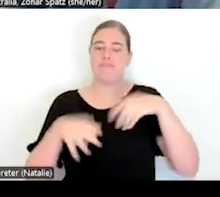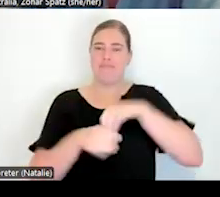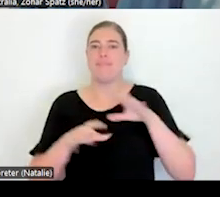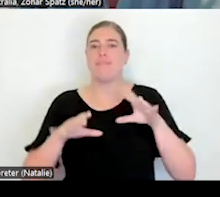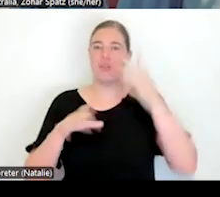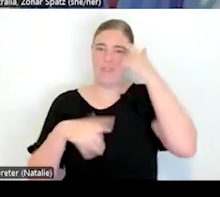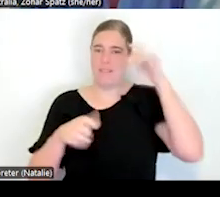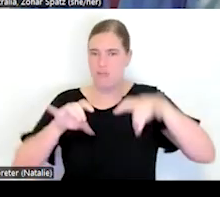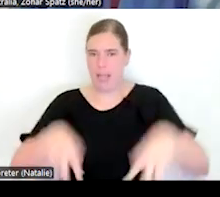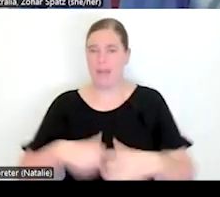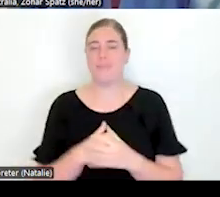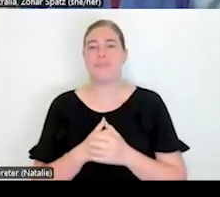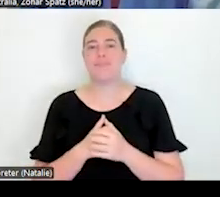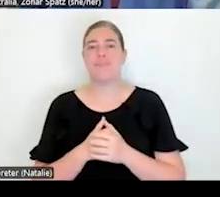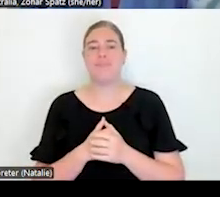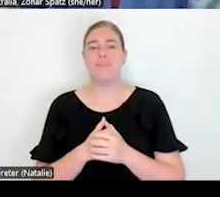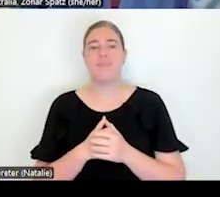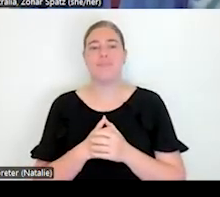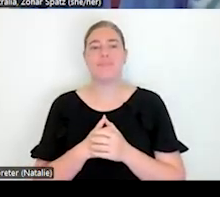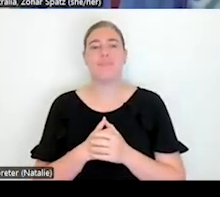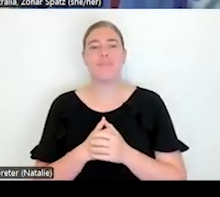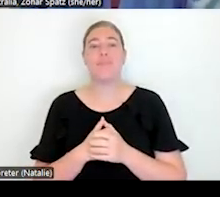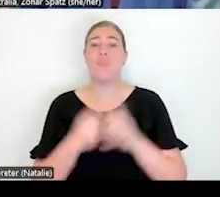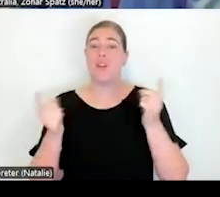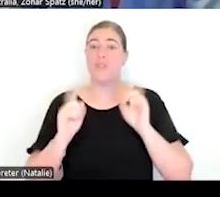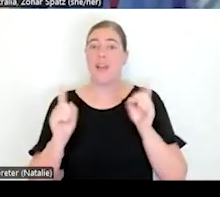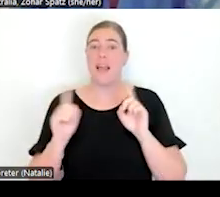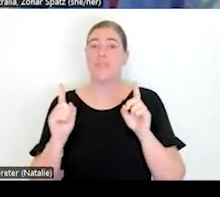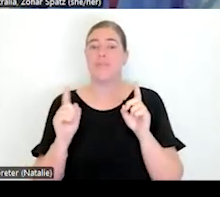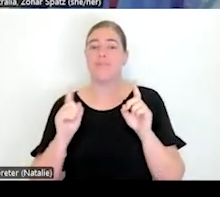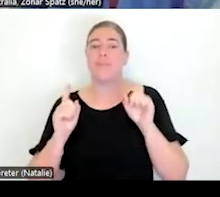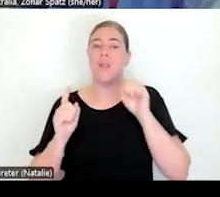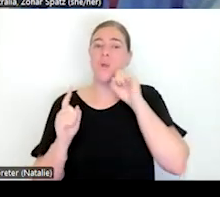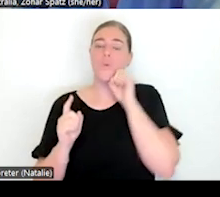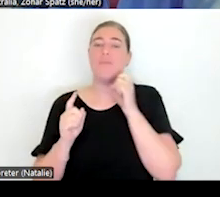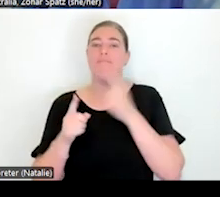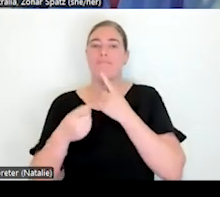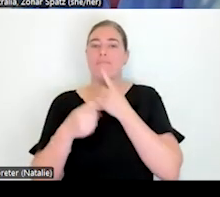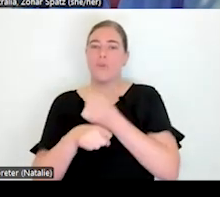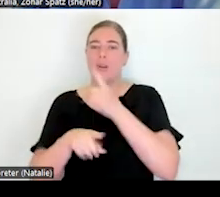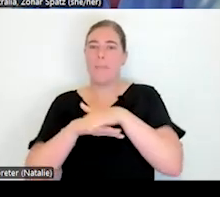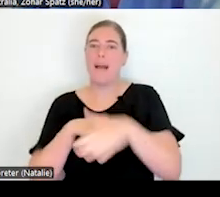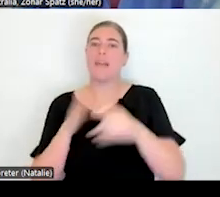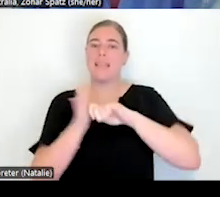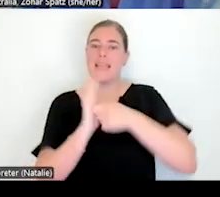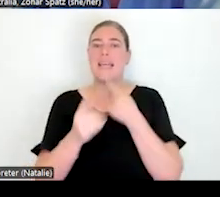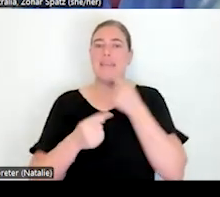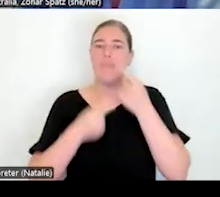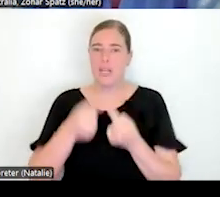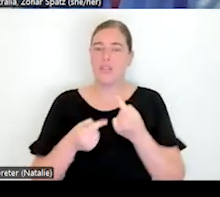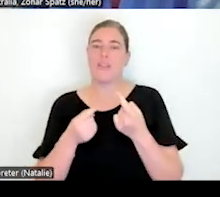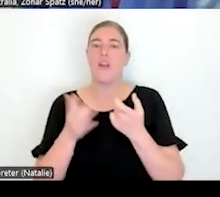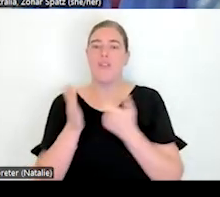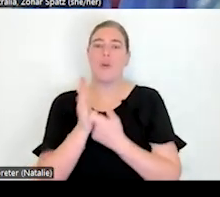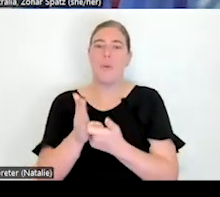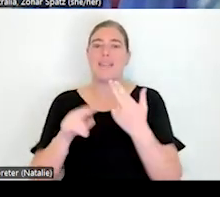Auslan interpreter. Today's session, we're going to overview some key information relating to the request for tender.